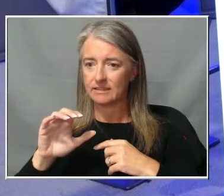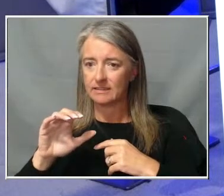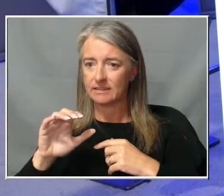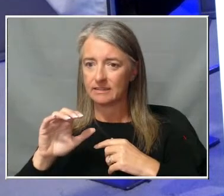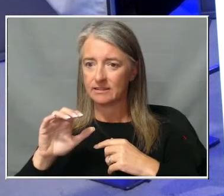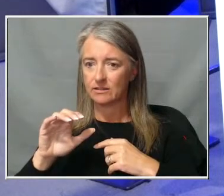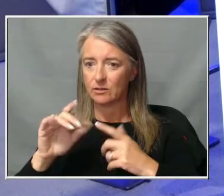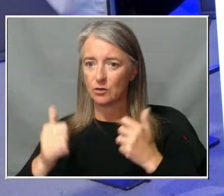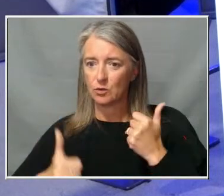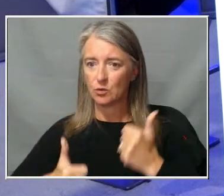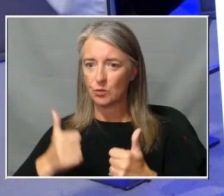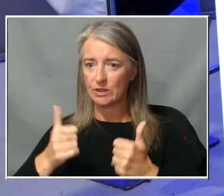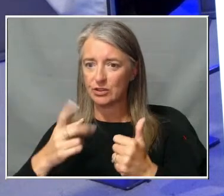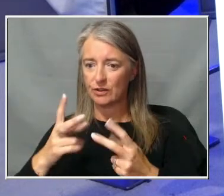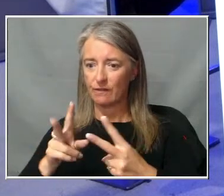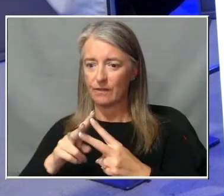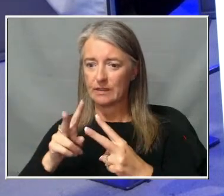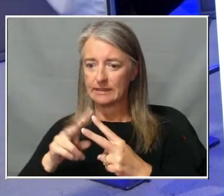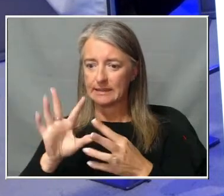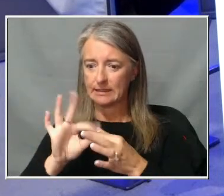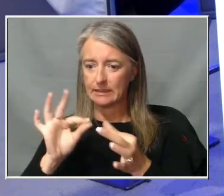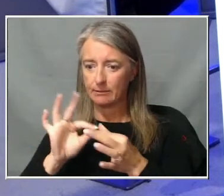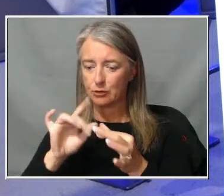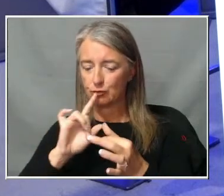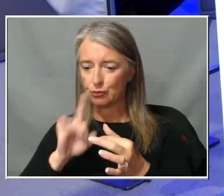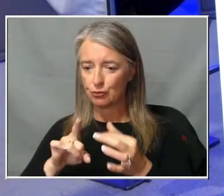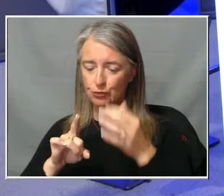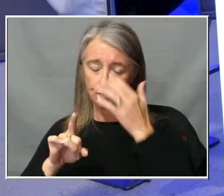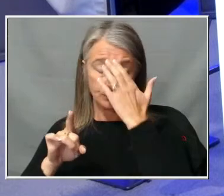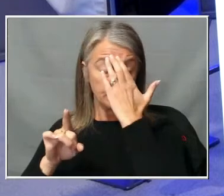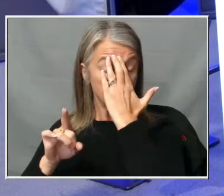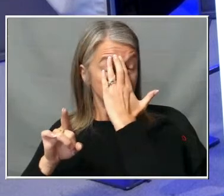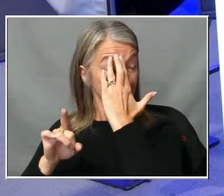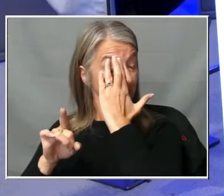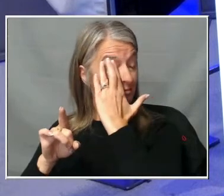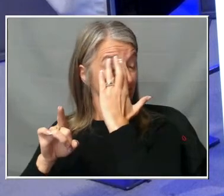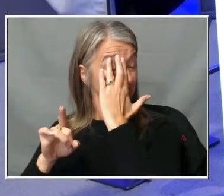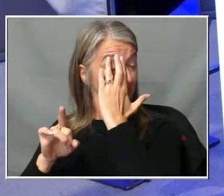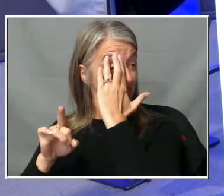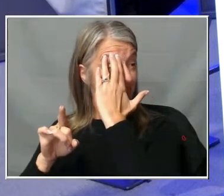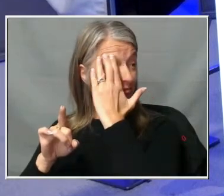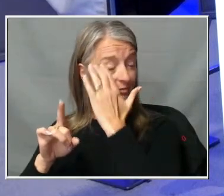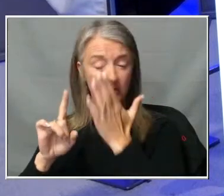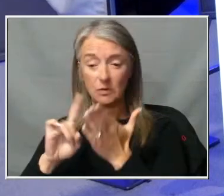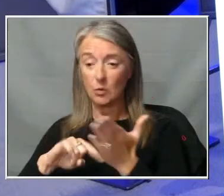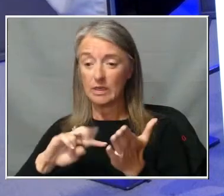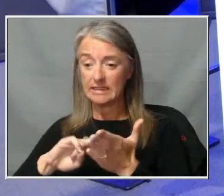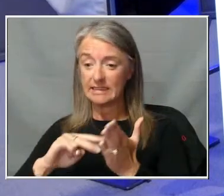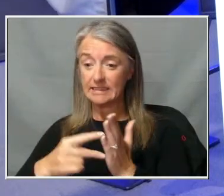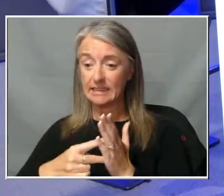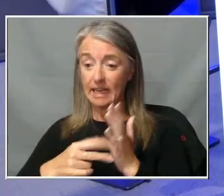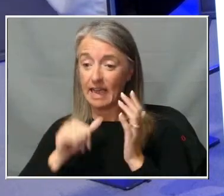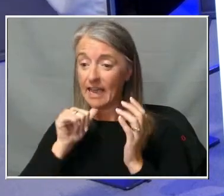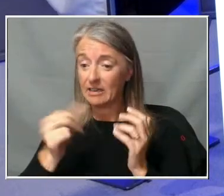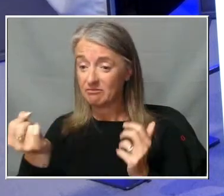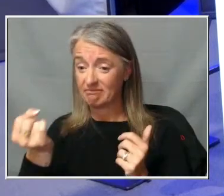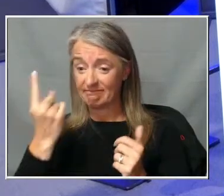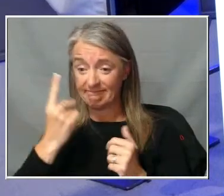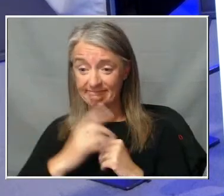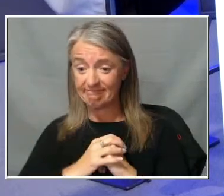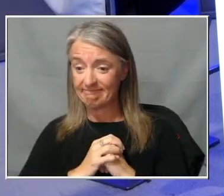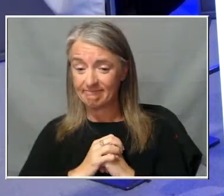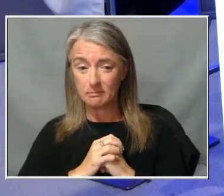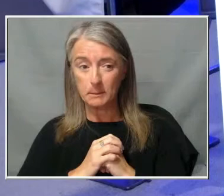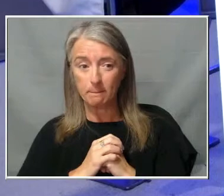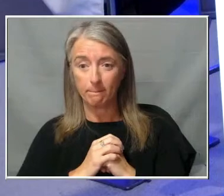Which one of these statements is true? And what is he saying? Because I don't understand any of it. I had to